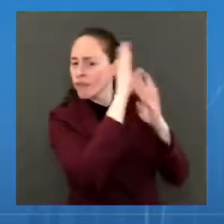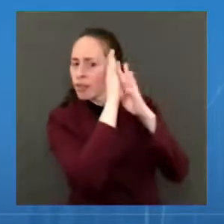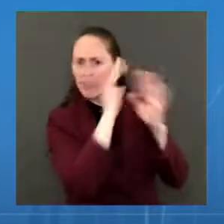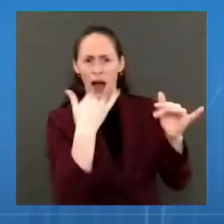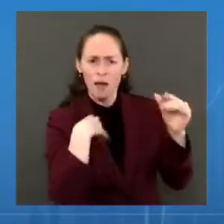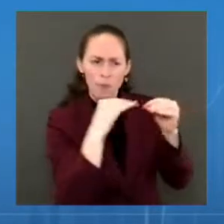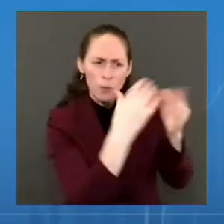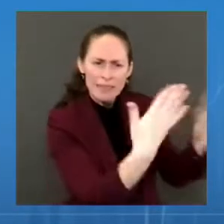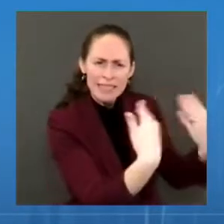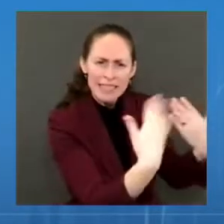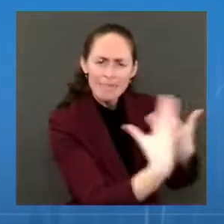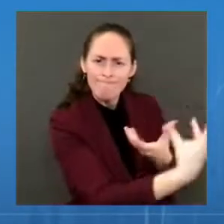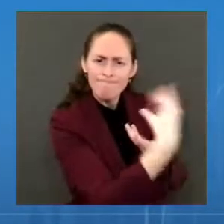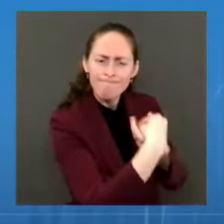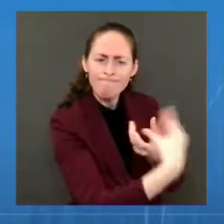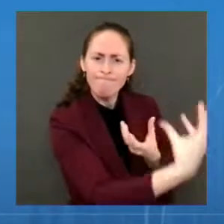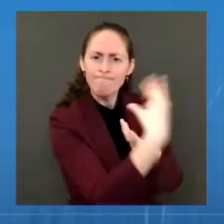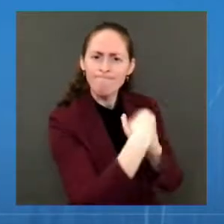where they are.